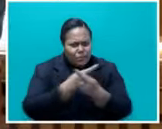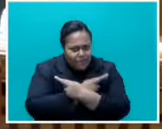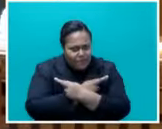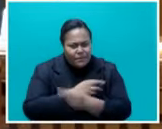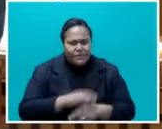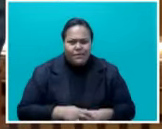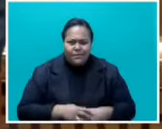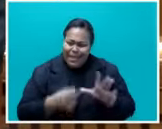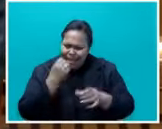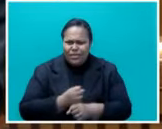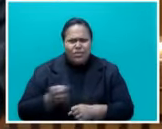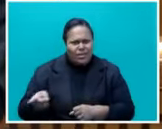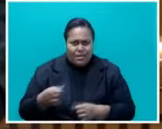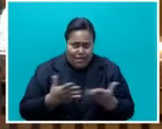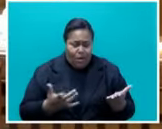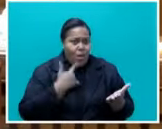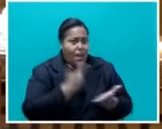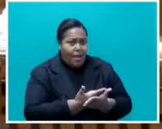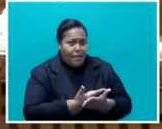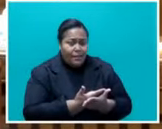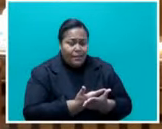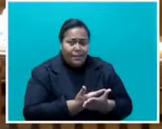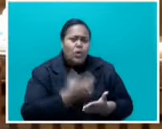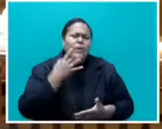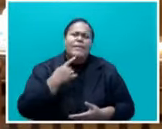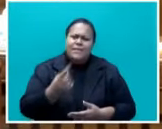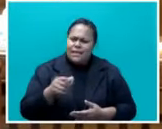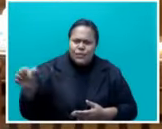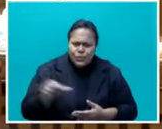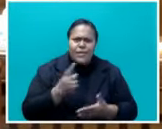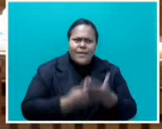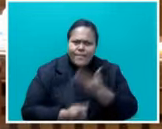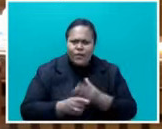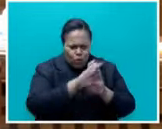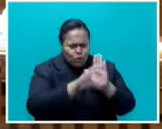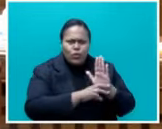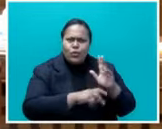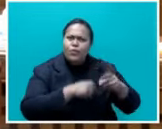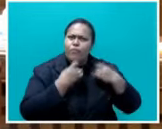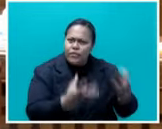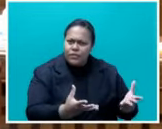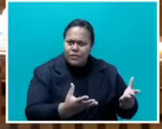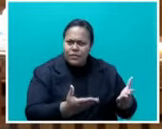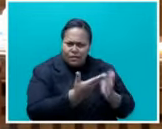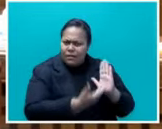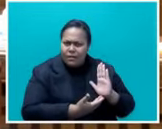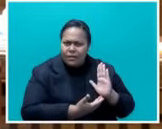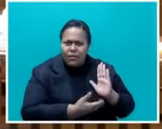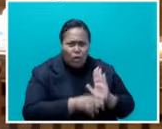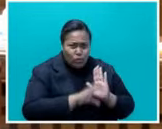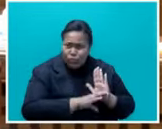Minister, the Honourable Attorney General is lying when he says this is to put into effect the constitutional provision for fair